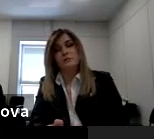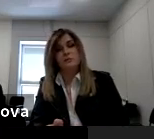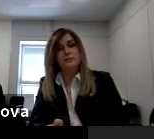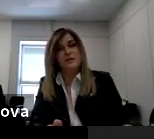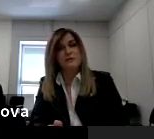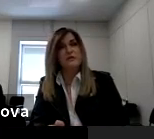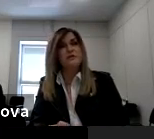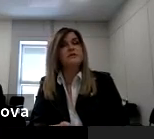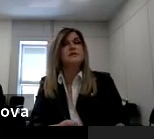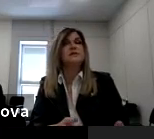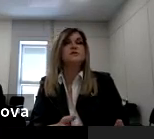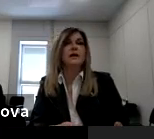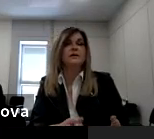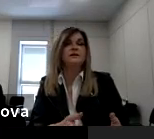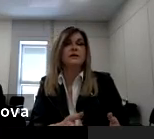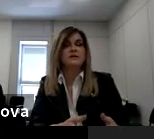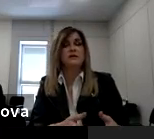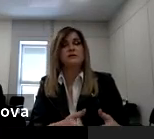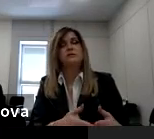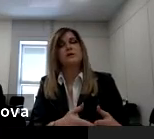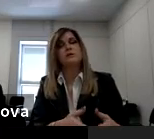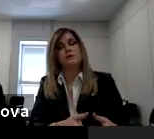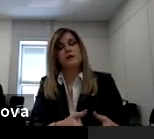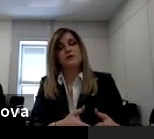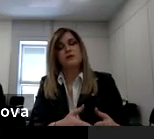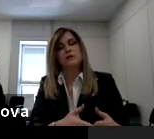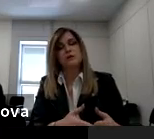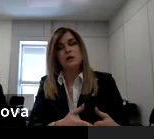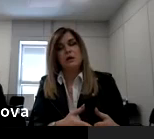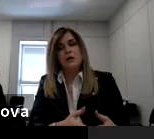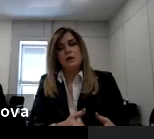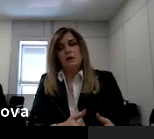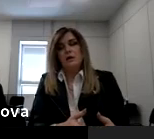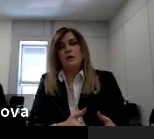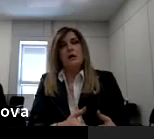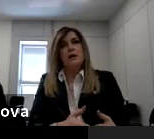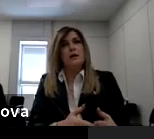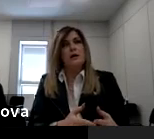other manufacturers. That's why, as a basic, we always